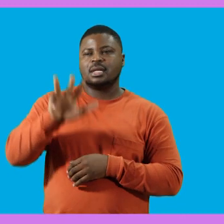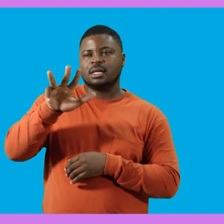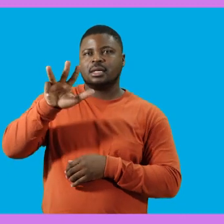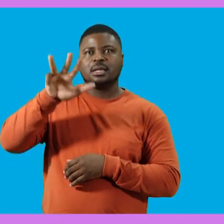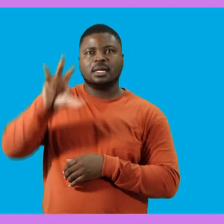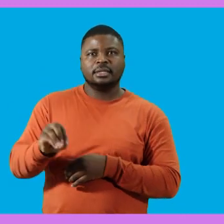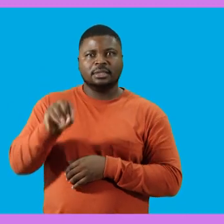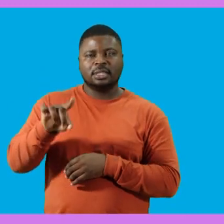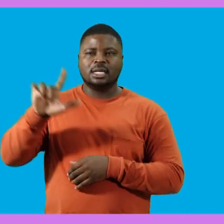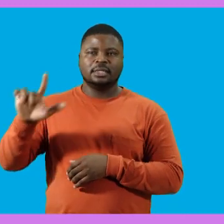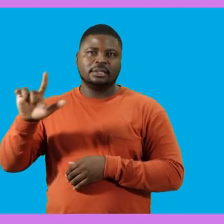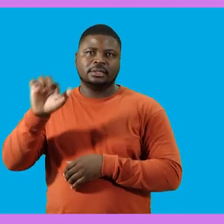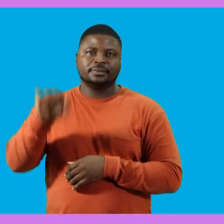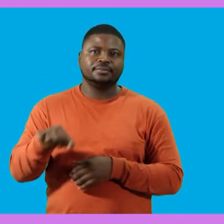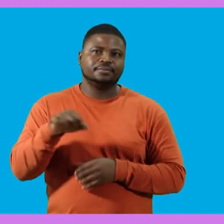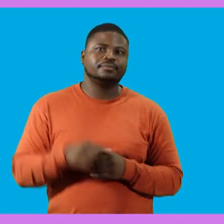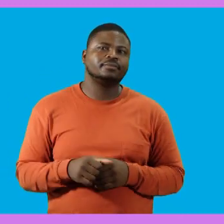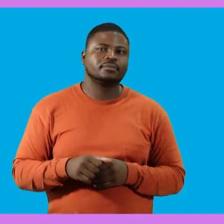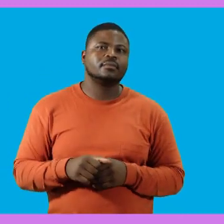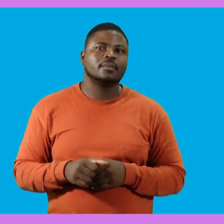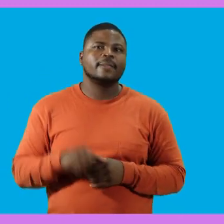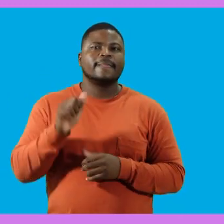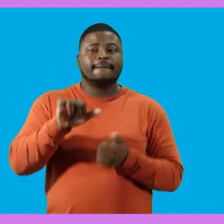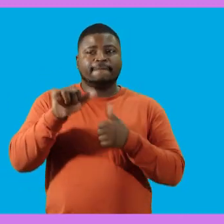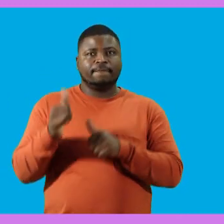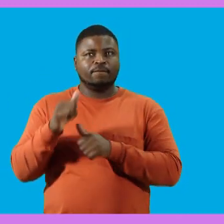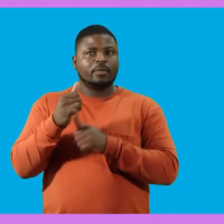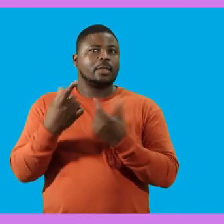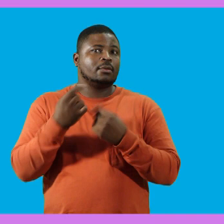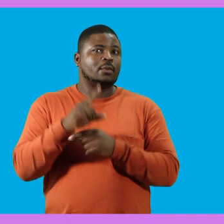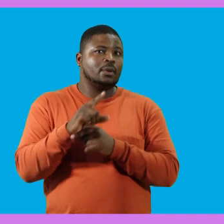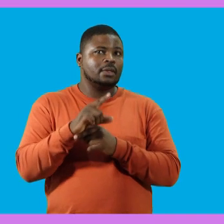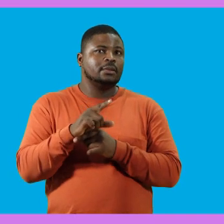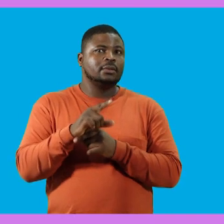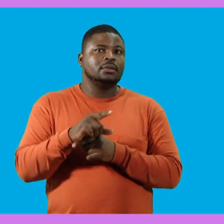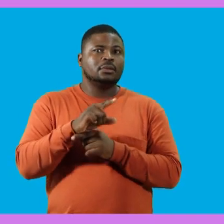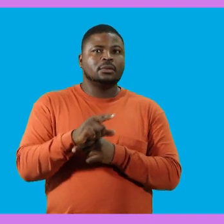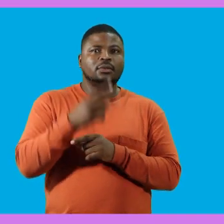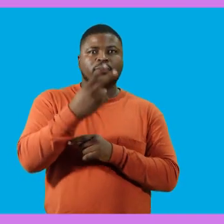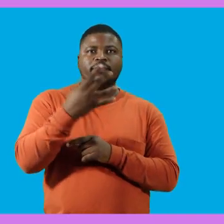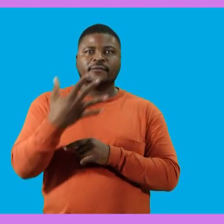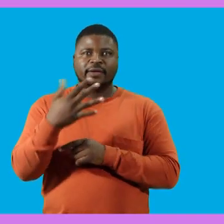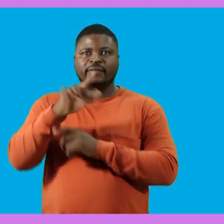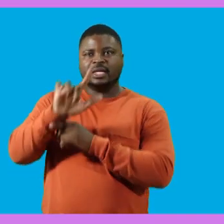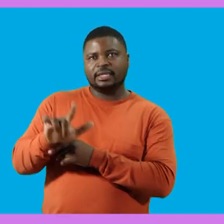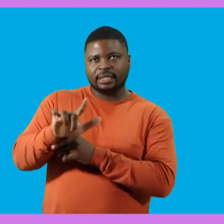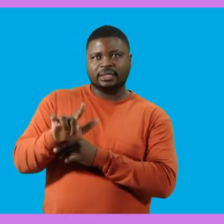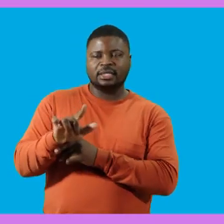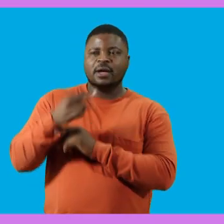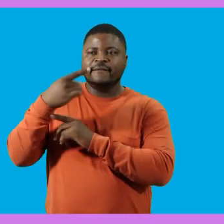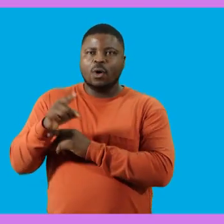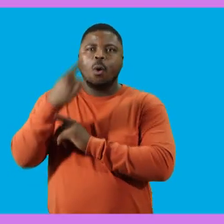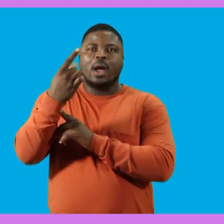3,390 liters. And then they say the rate is 25 liters per